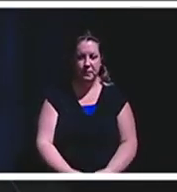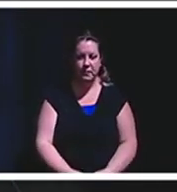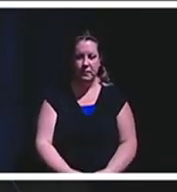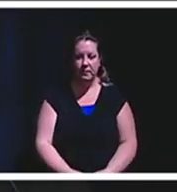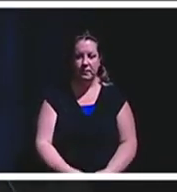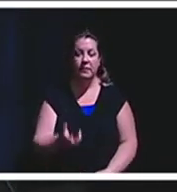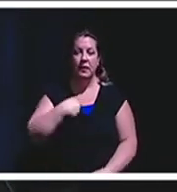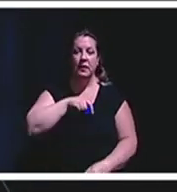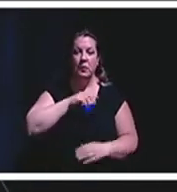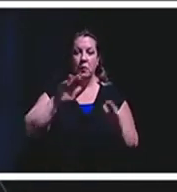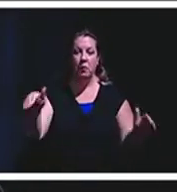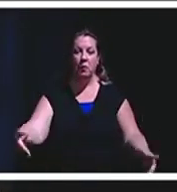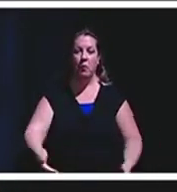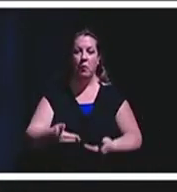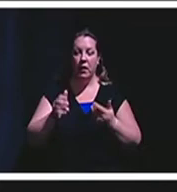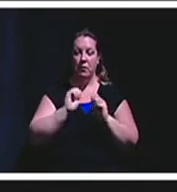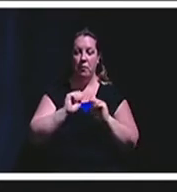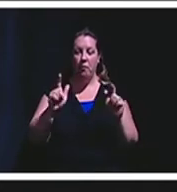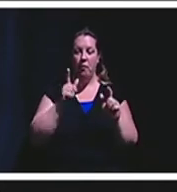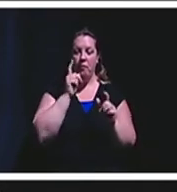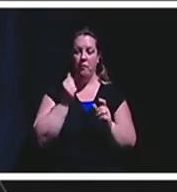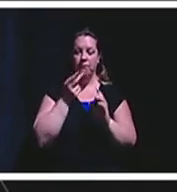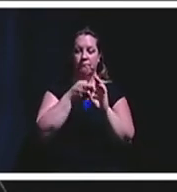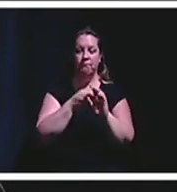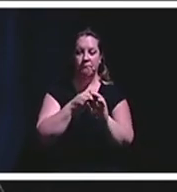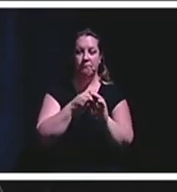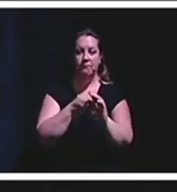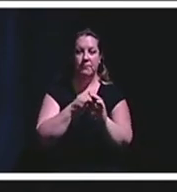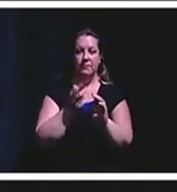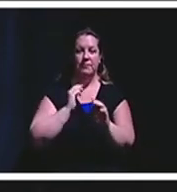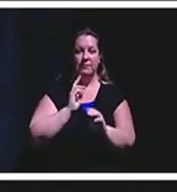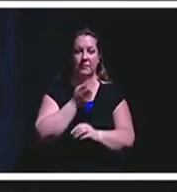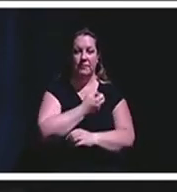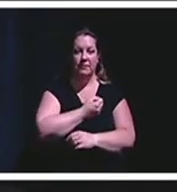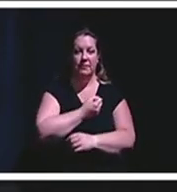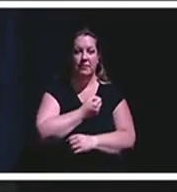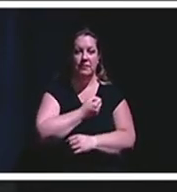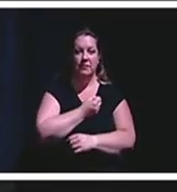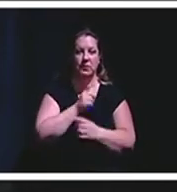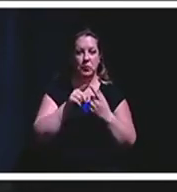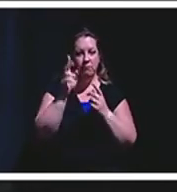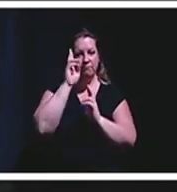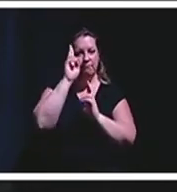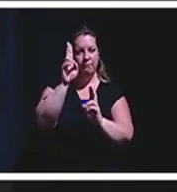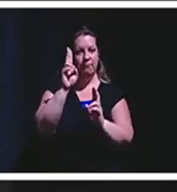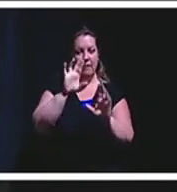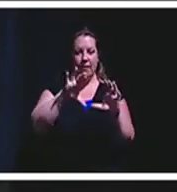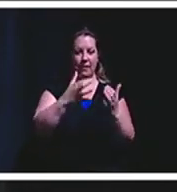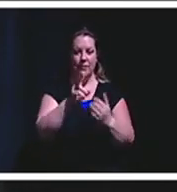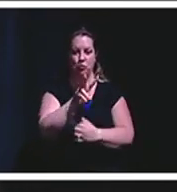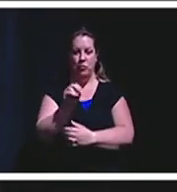We welcome all of you who have joined us to honor the members of the class of 2015.